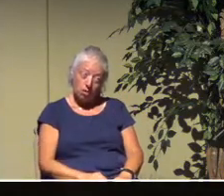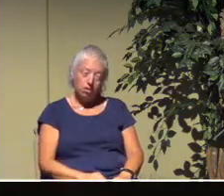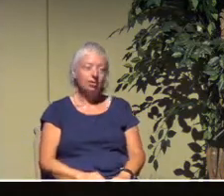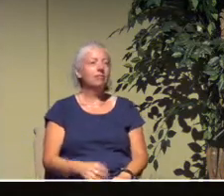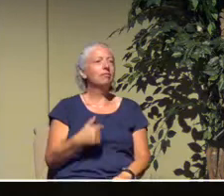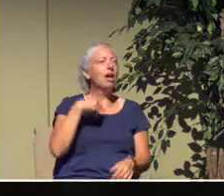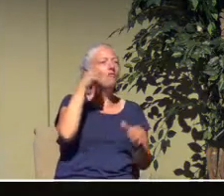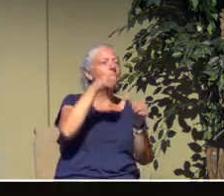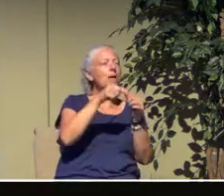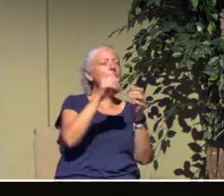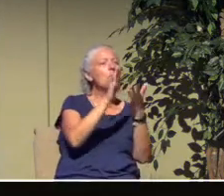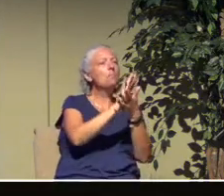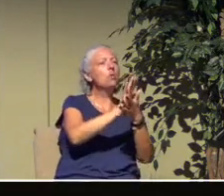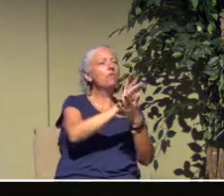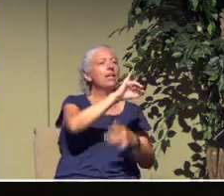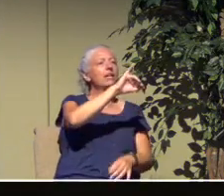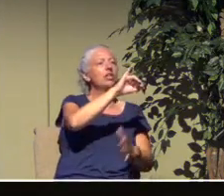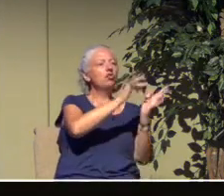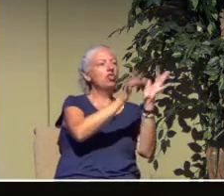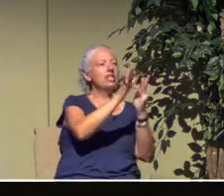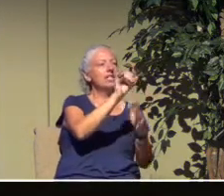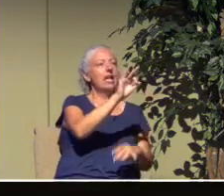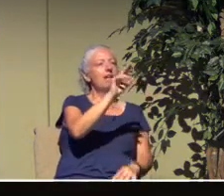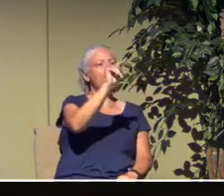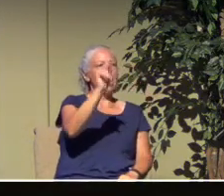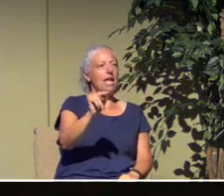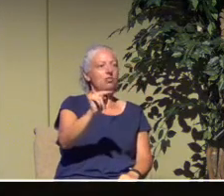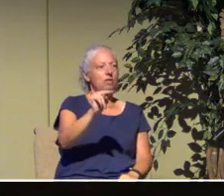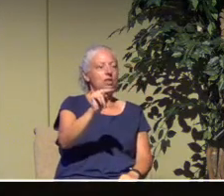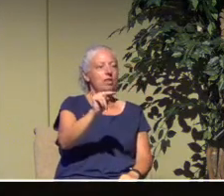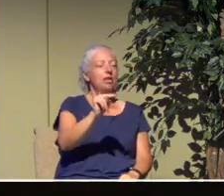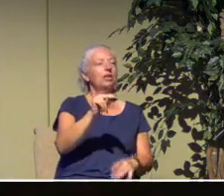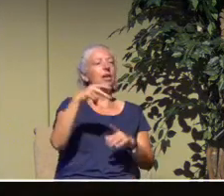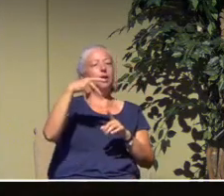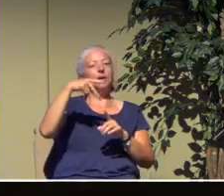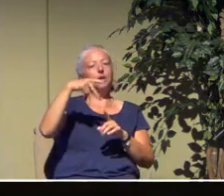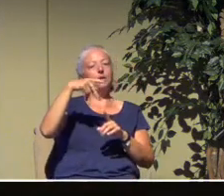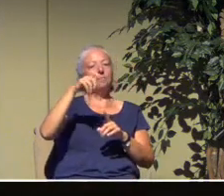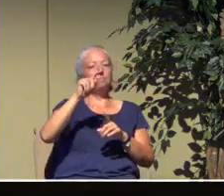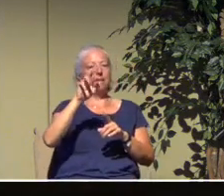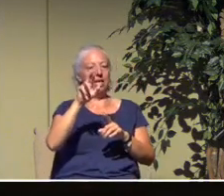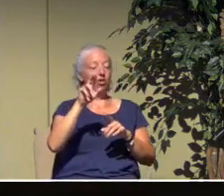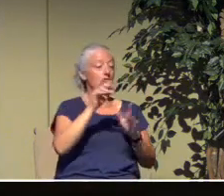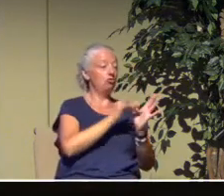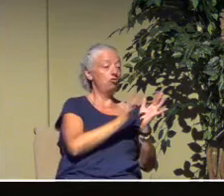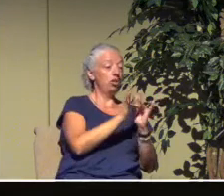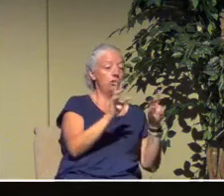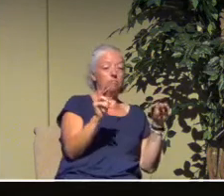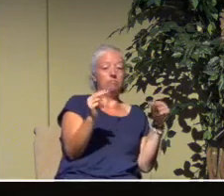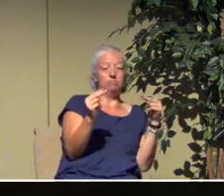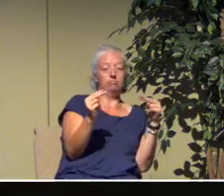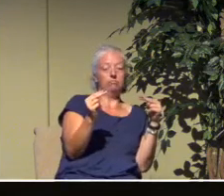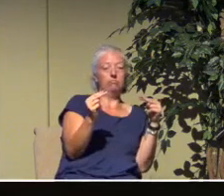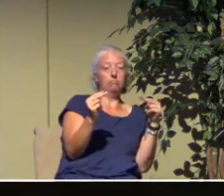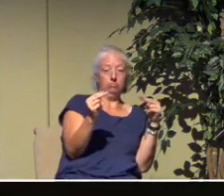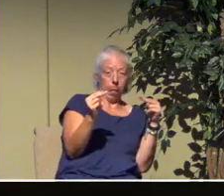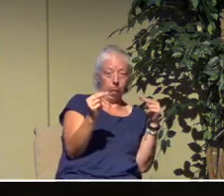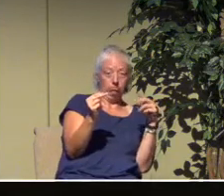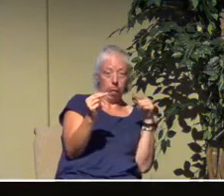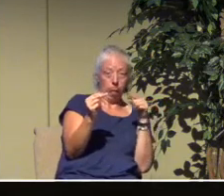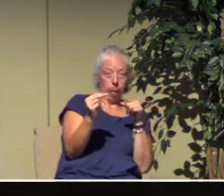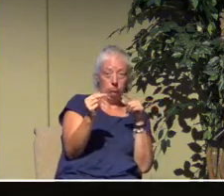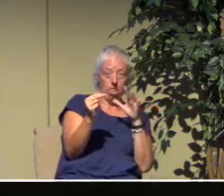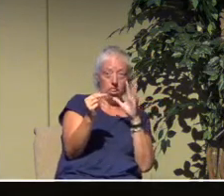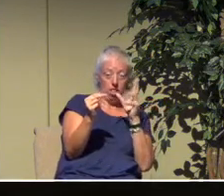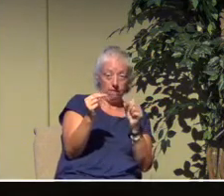the movie Jesus of Nazareth, when Jesus turns to Peter and says, are you going to